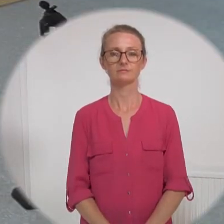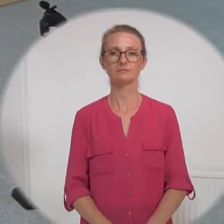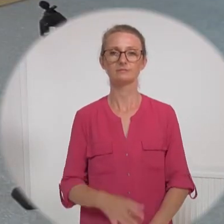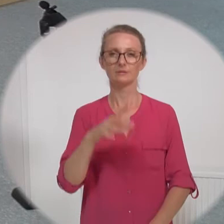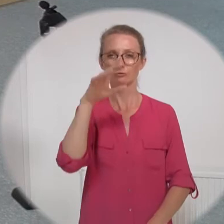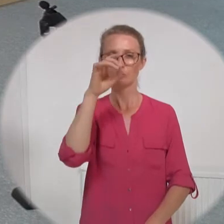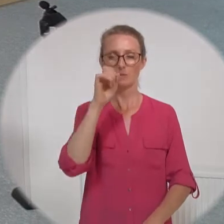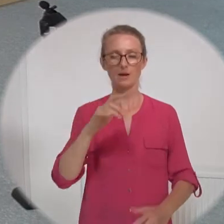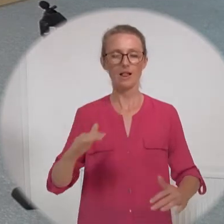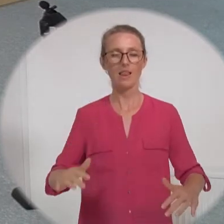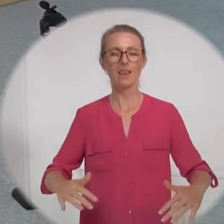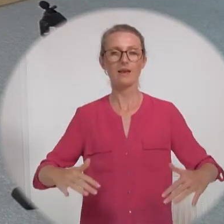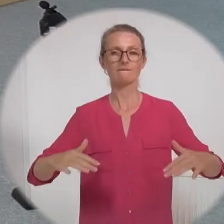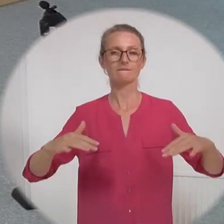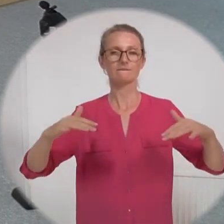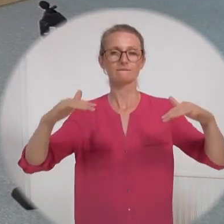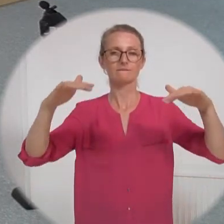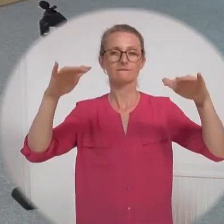Lifting arms.